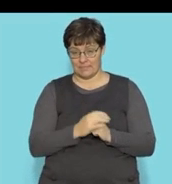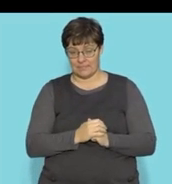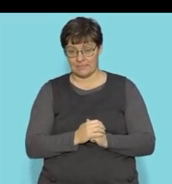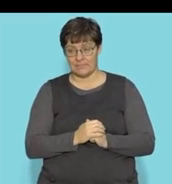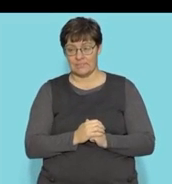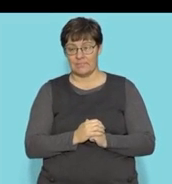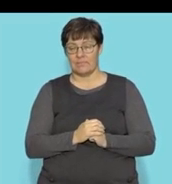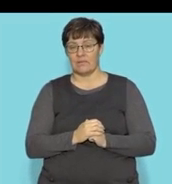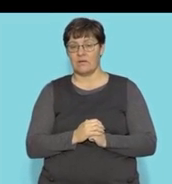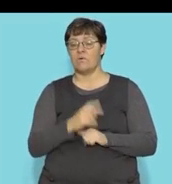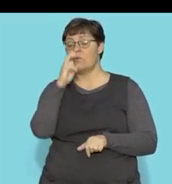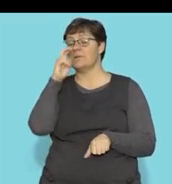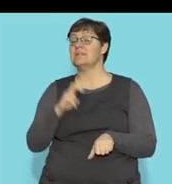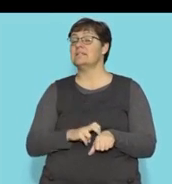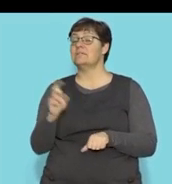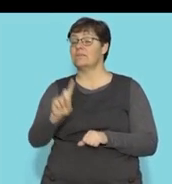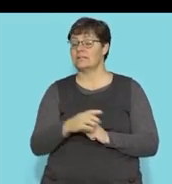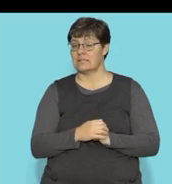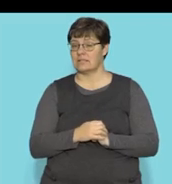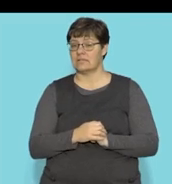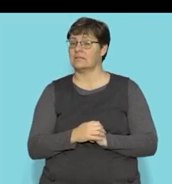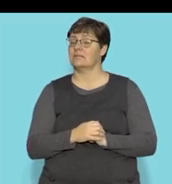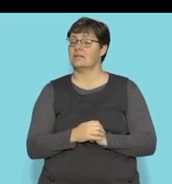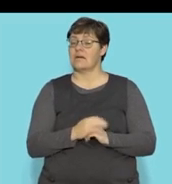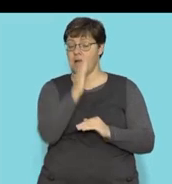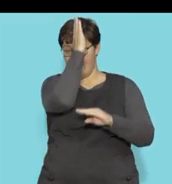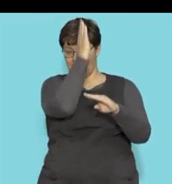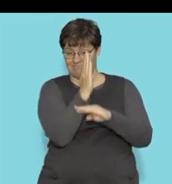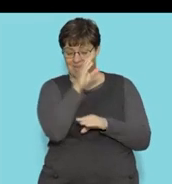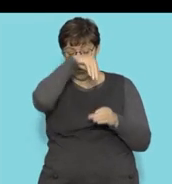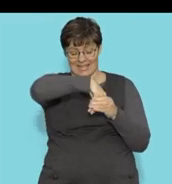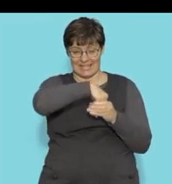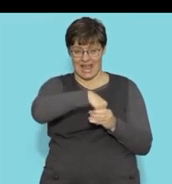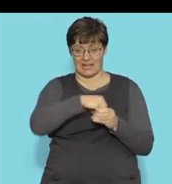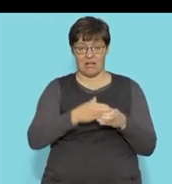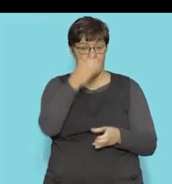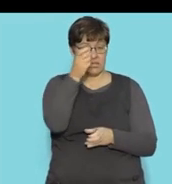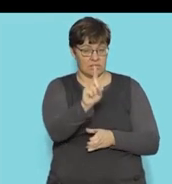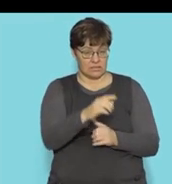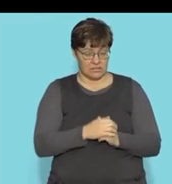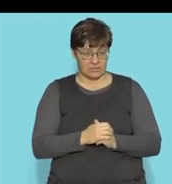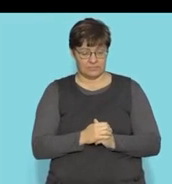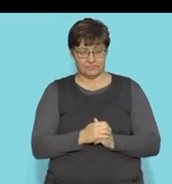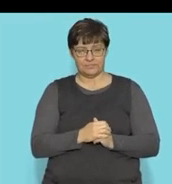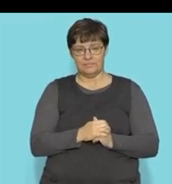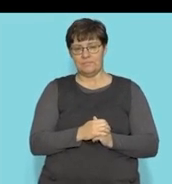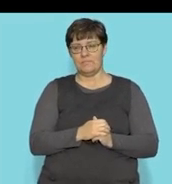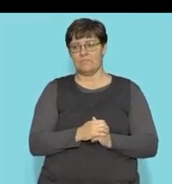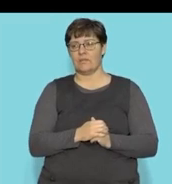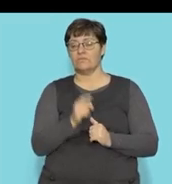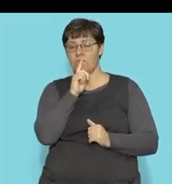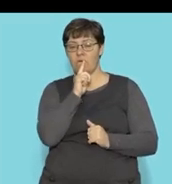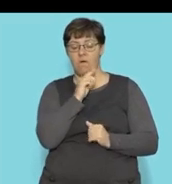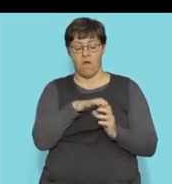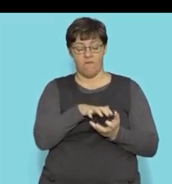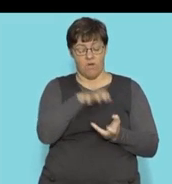3 centimeters. We need to calculate the inner height of the glass. So what I'm going to do is I'm